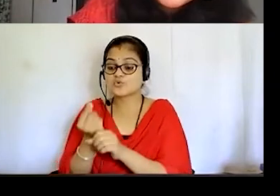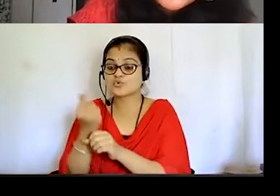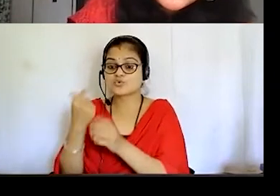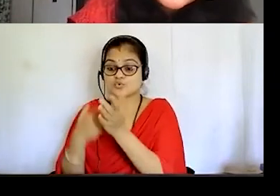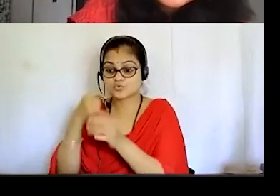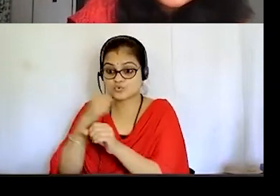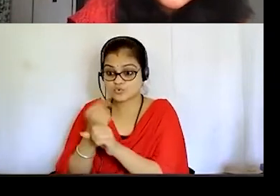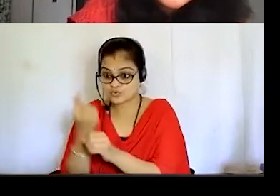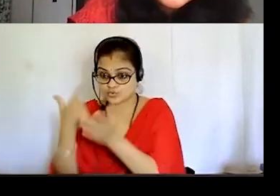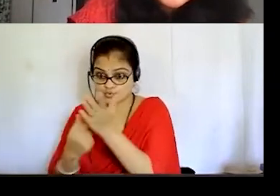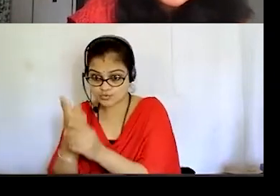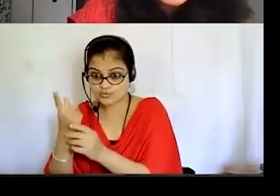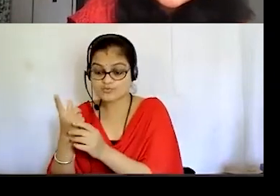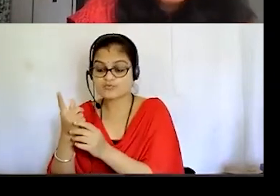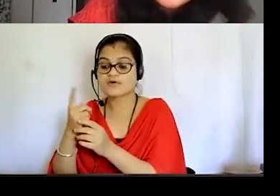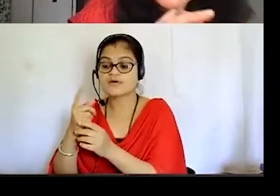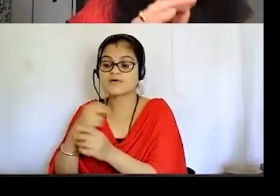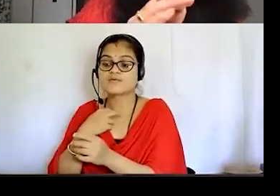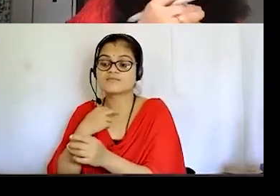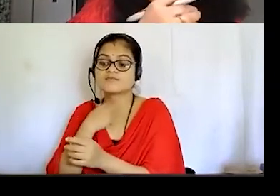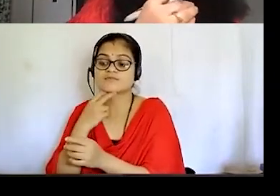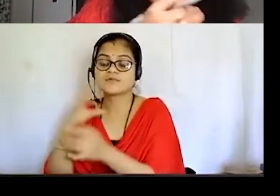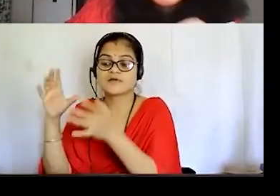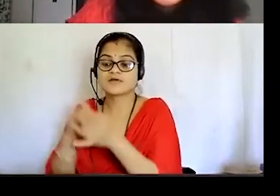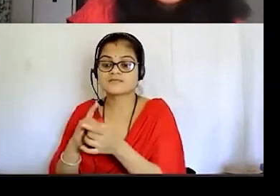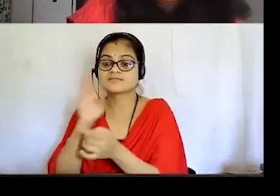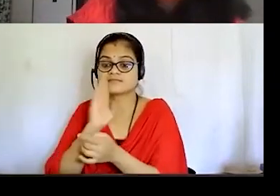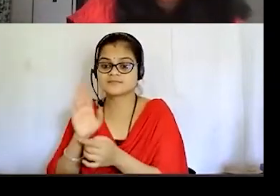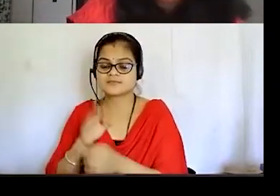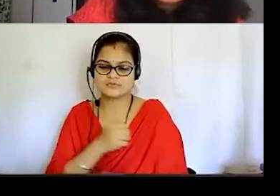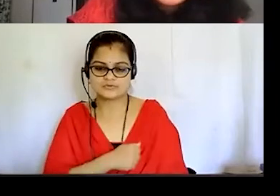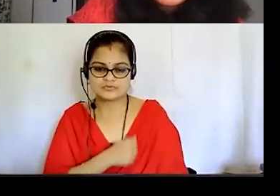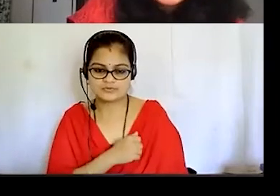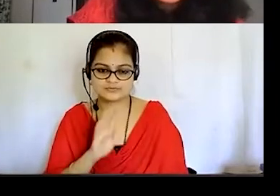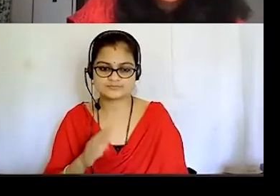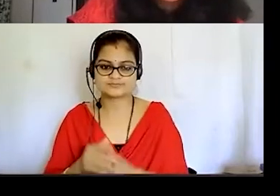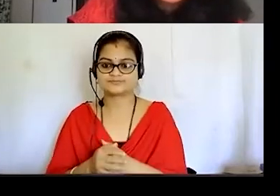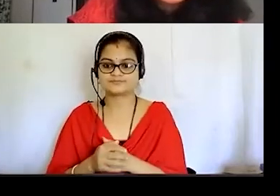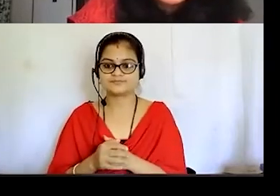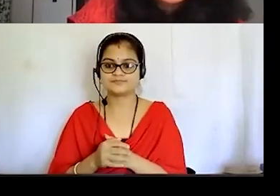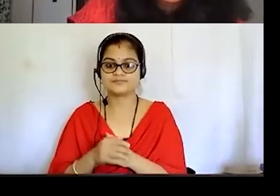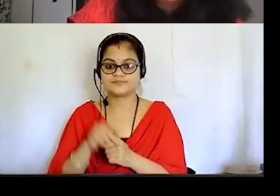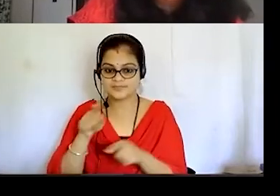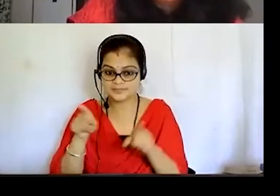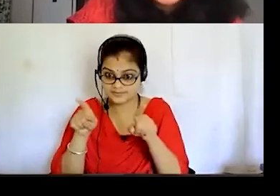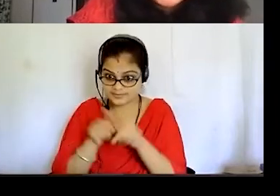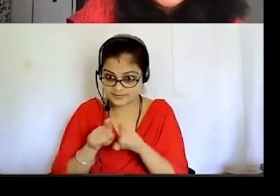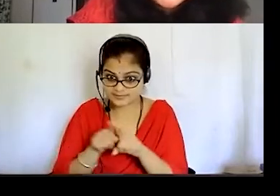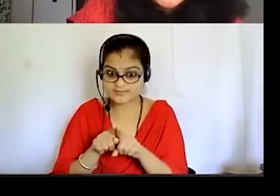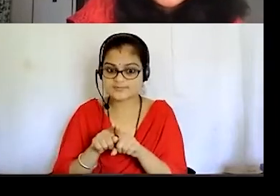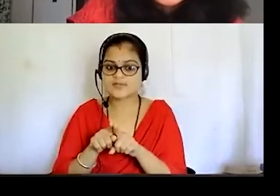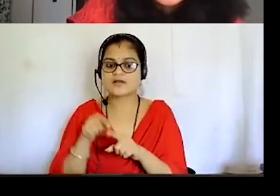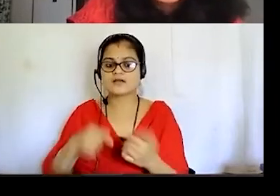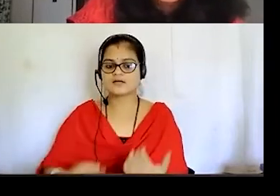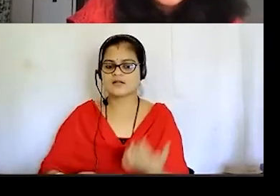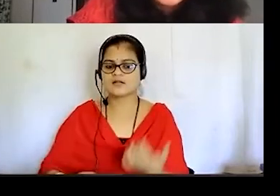important improvement. I beg your pardon. It's an improvement over a similar but heavier musical